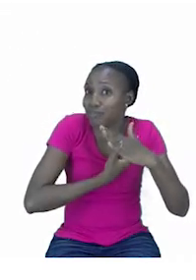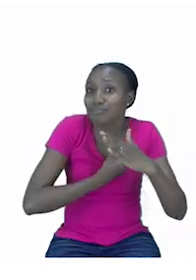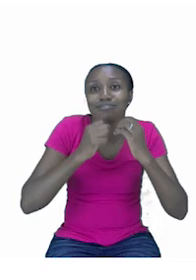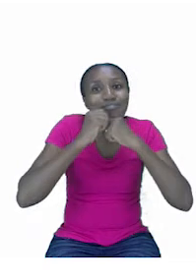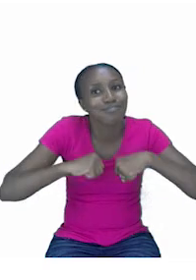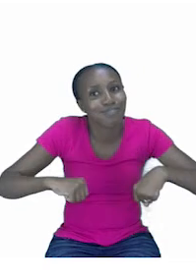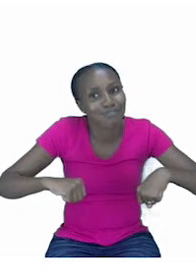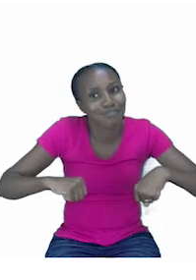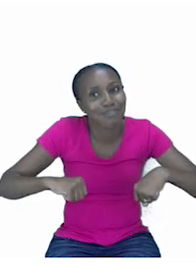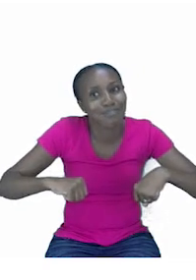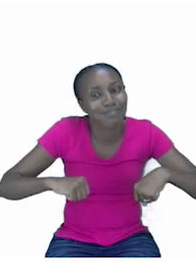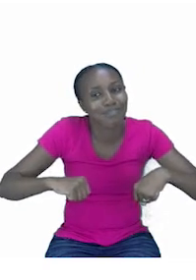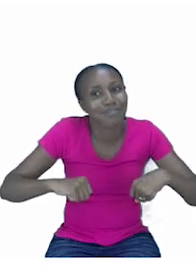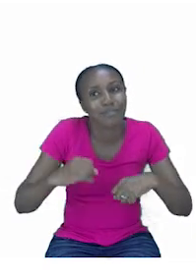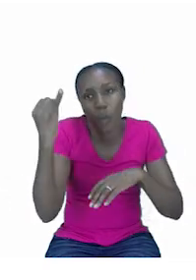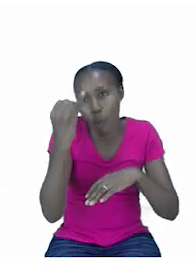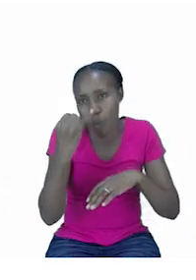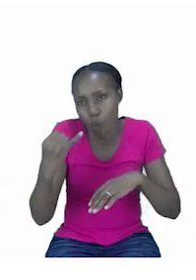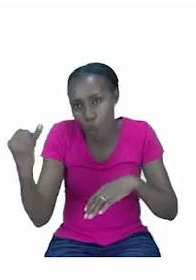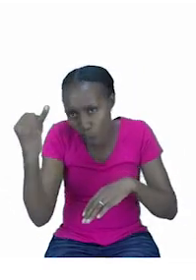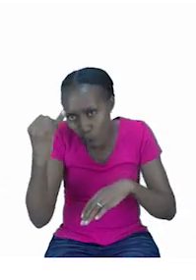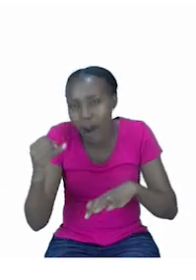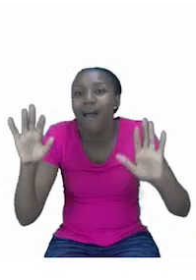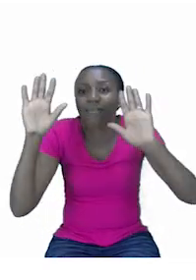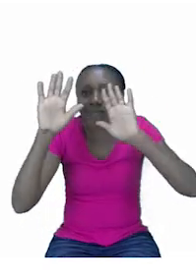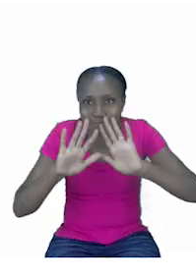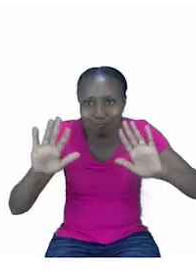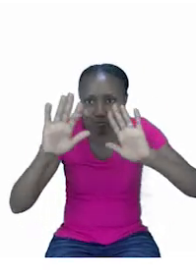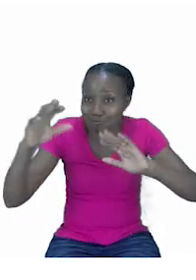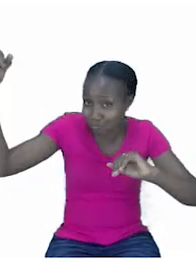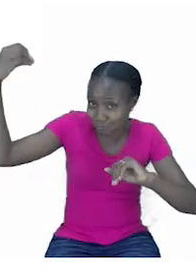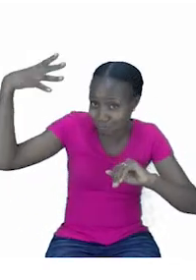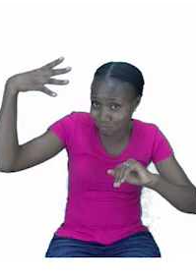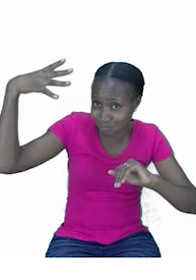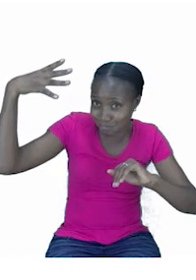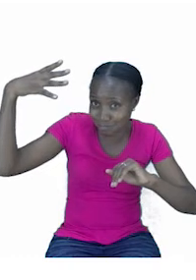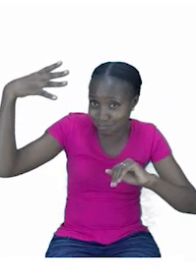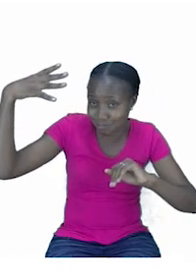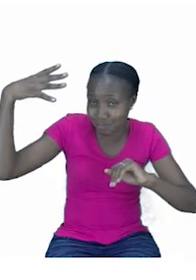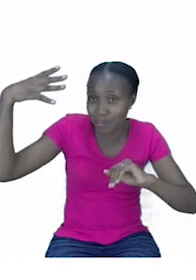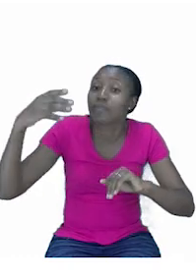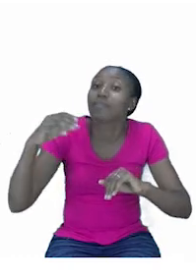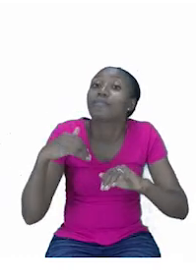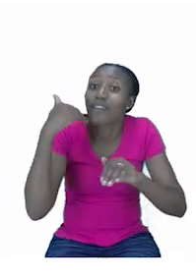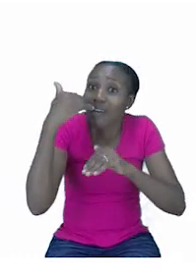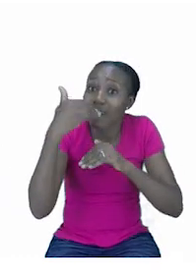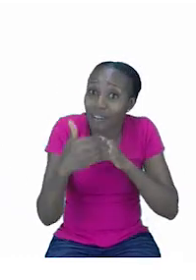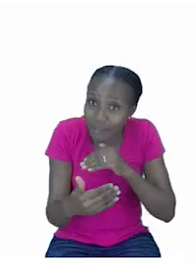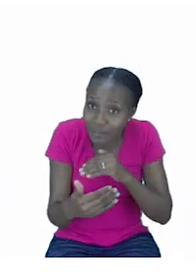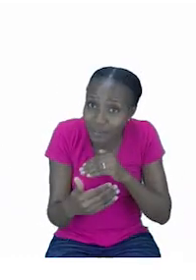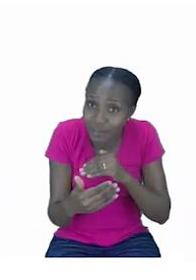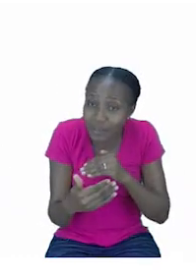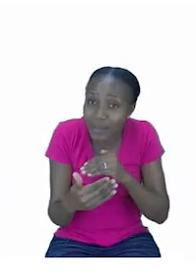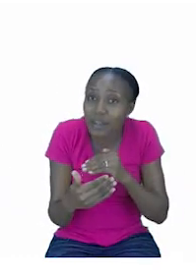you're going to draw it and color it. Then you are going to draw a door because our castle